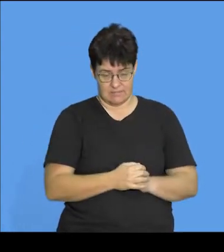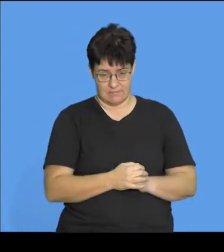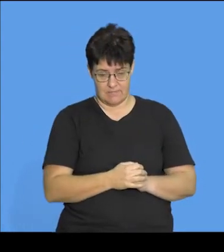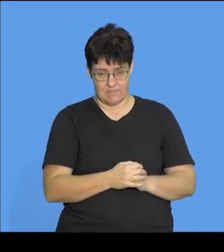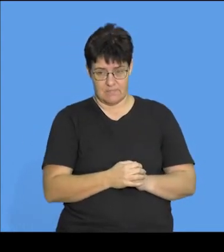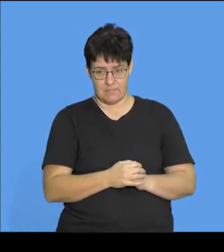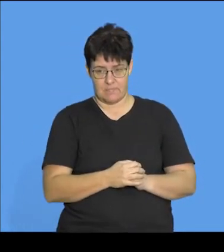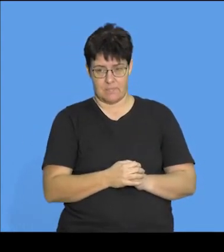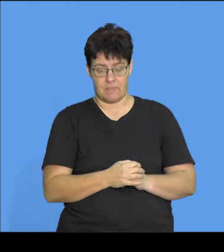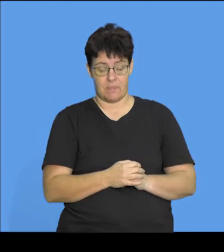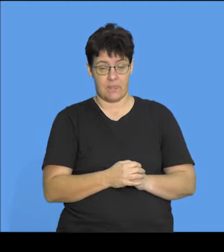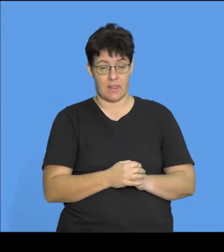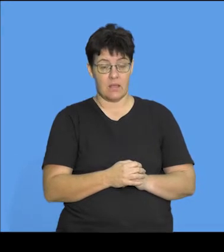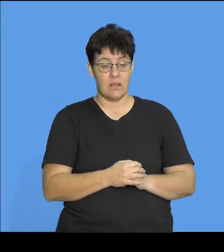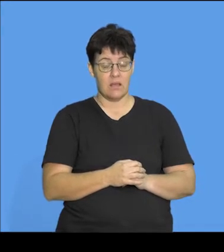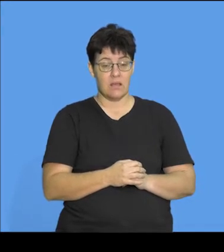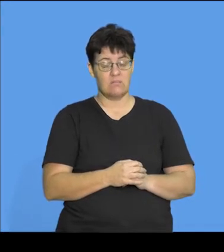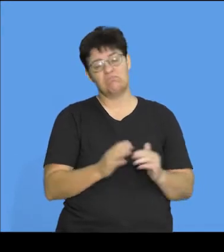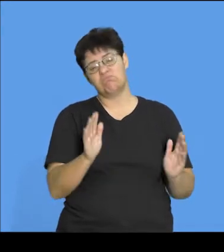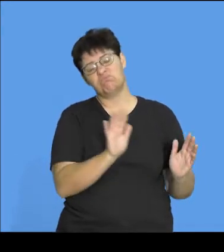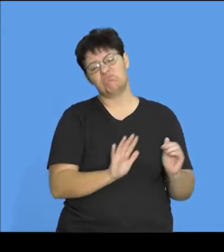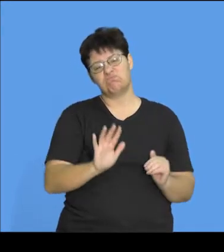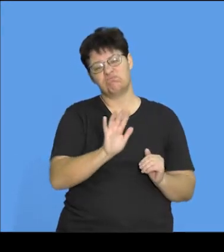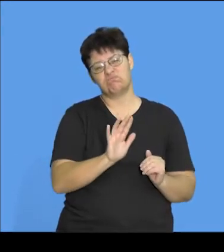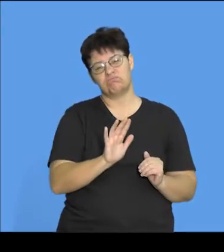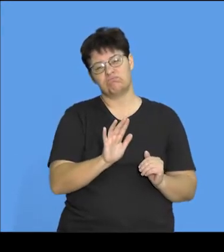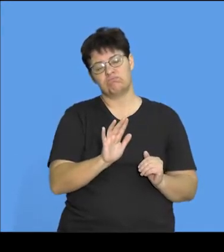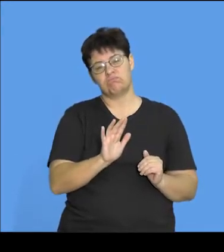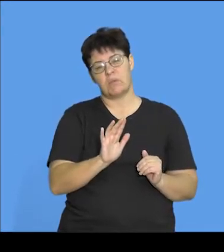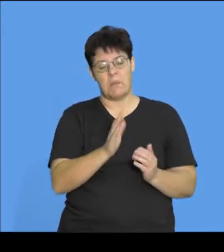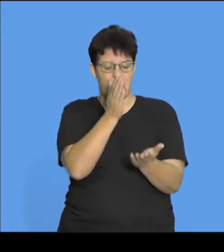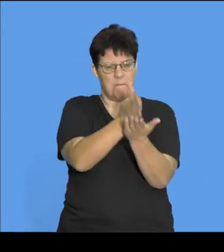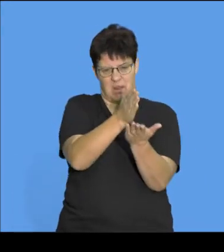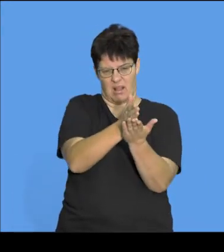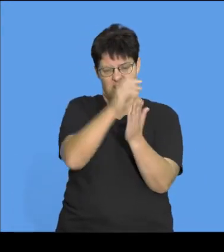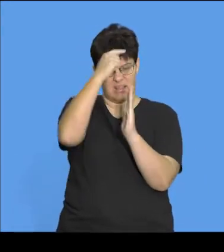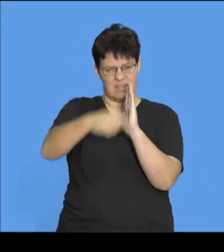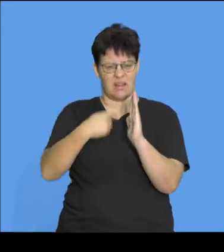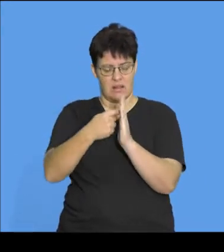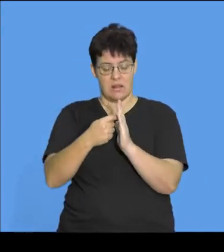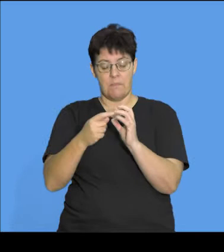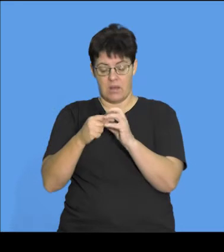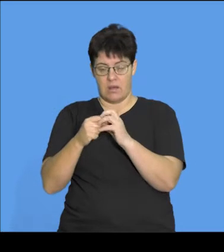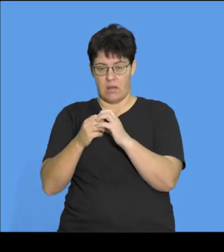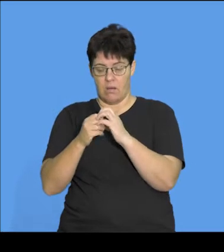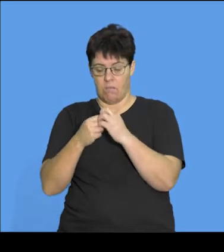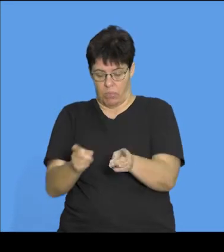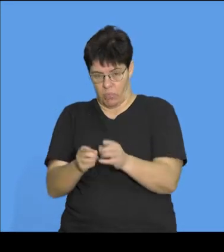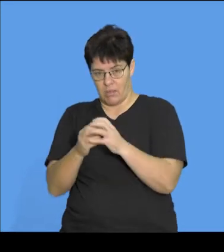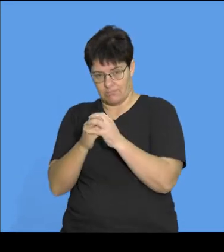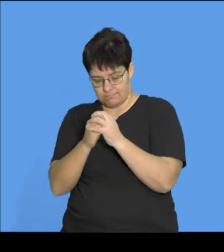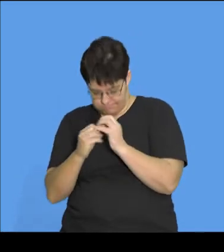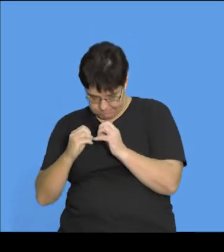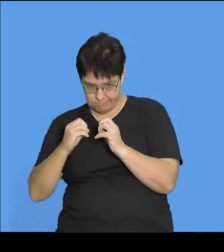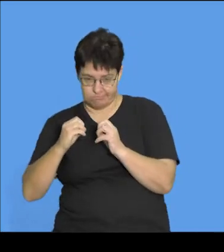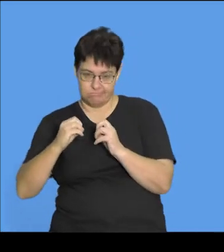At the end of the 14 days, or towards the midpoint of the cycle, the rupturing of the follicle and the release